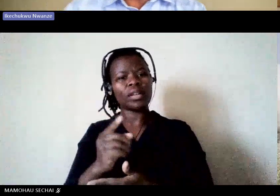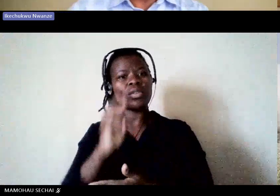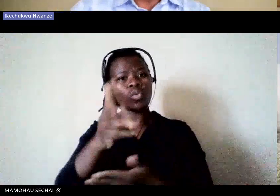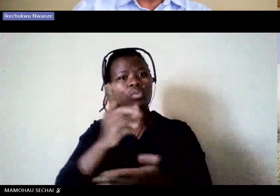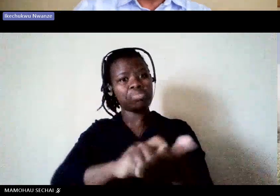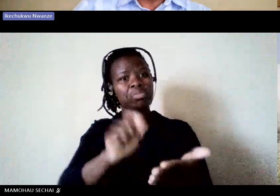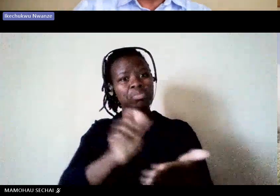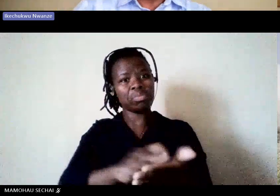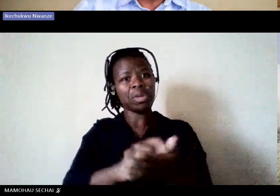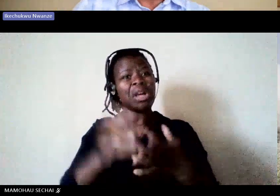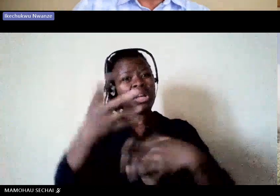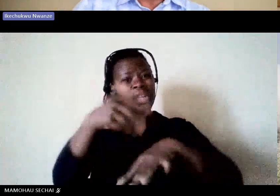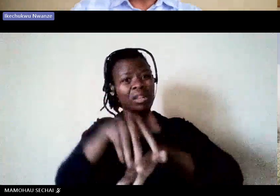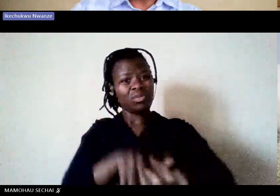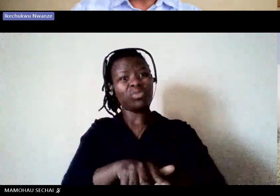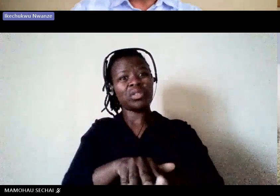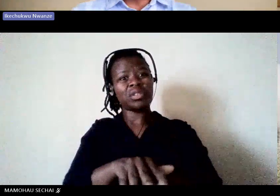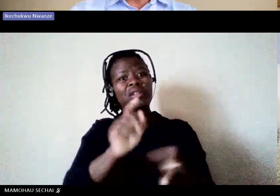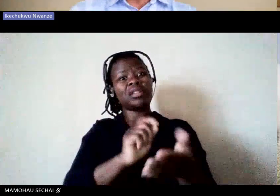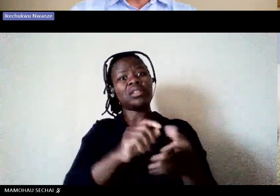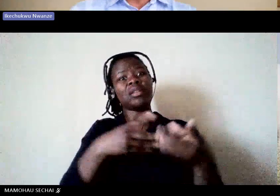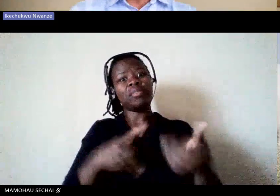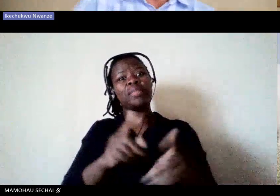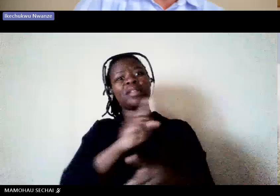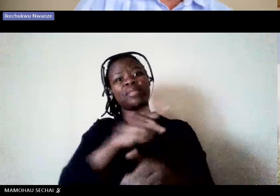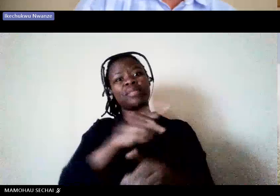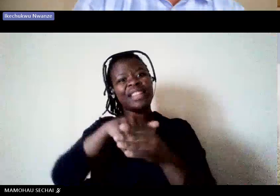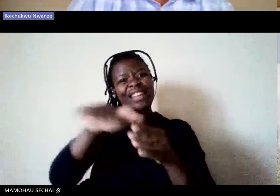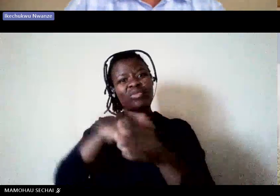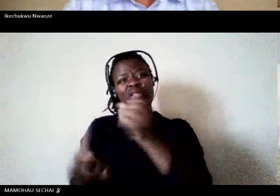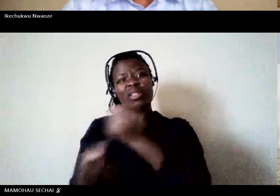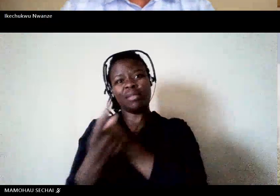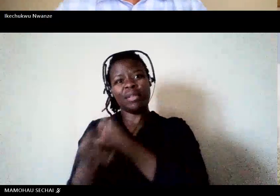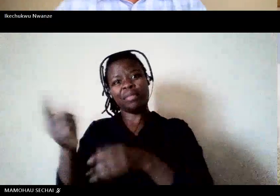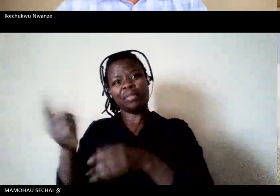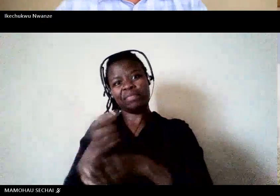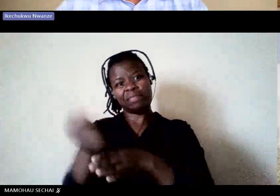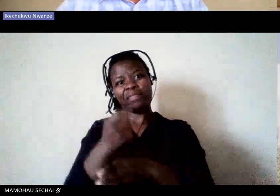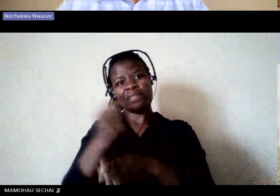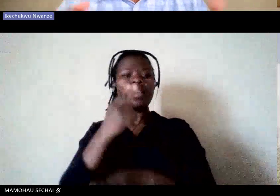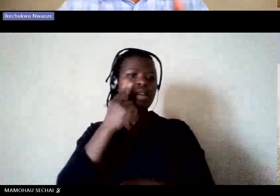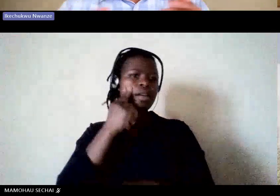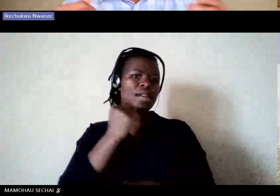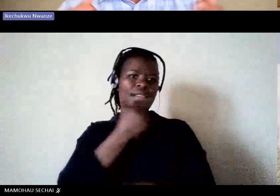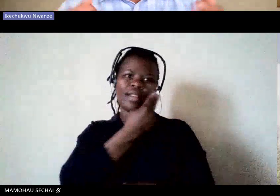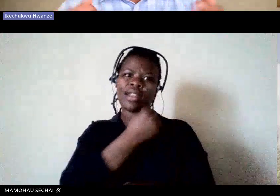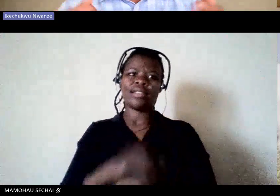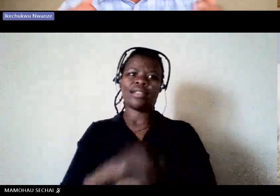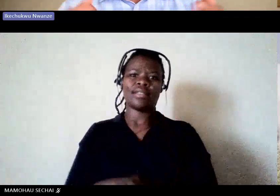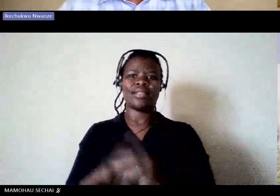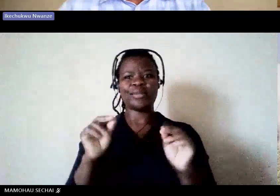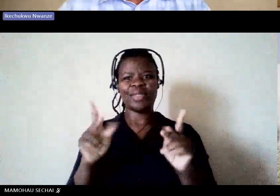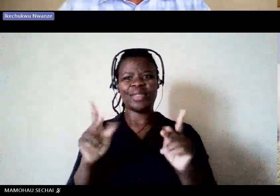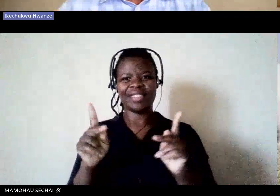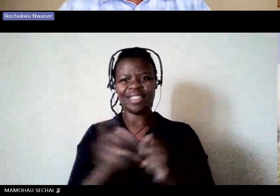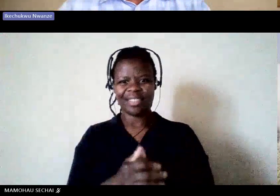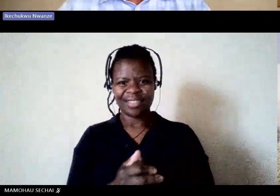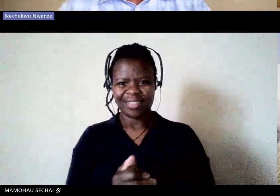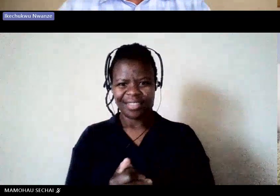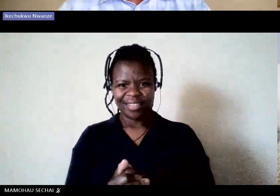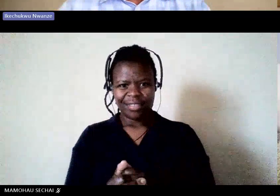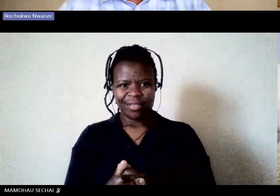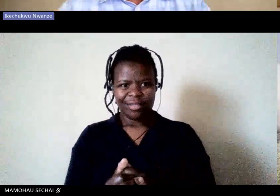everyday practice. Yeah, nice summaries. Nice summaries. All right, Pearl and Shanta,